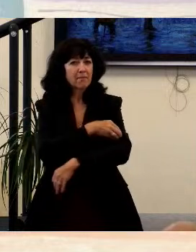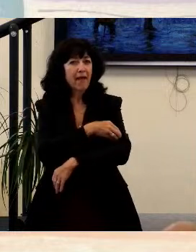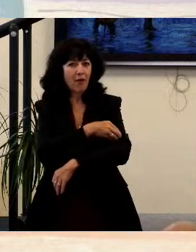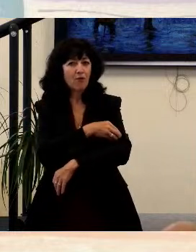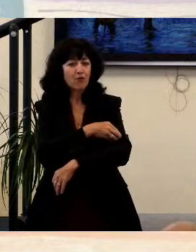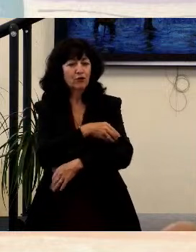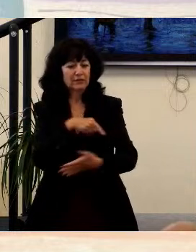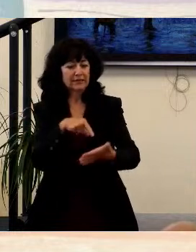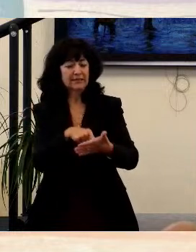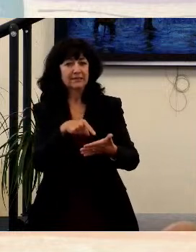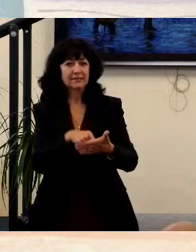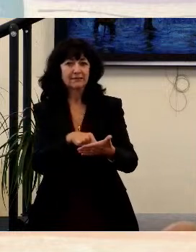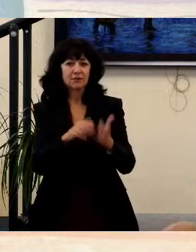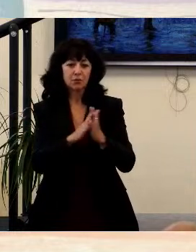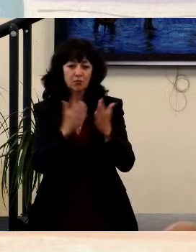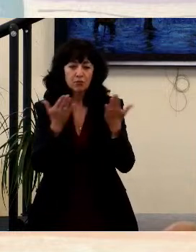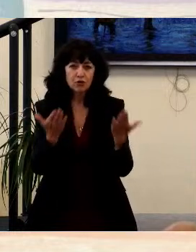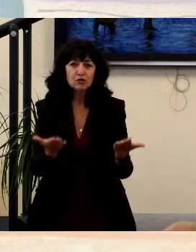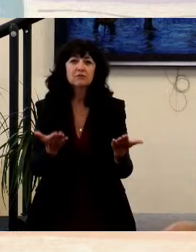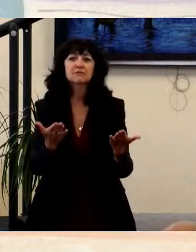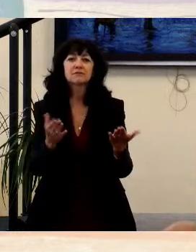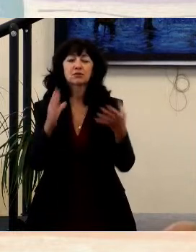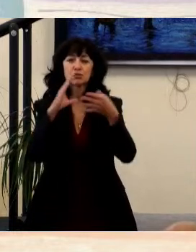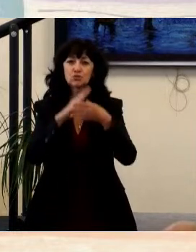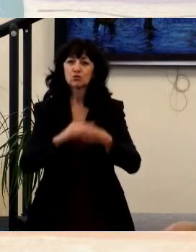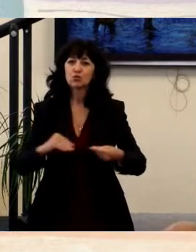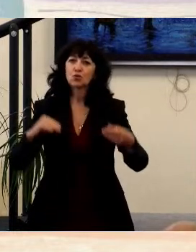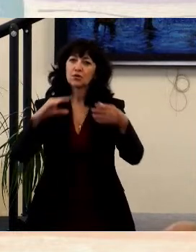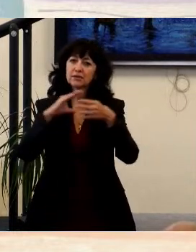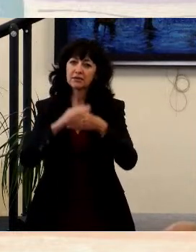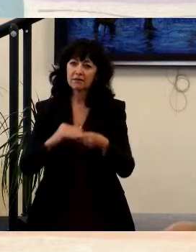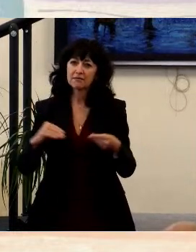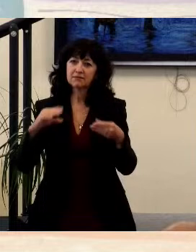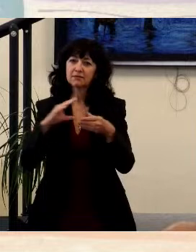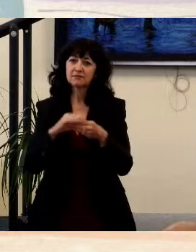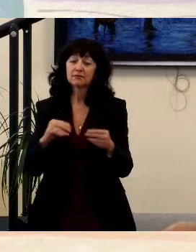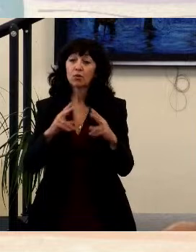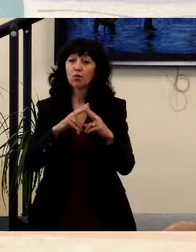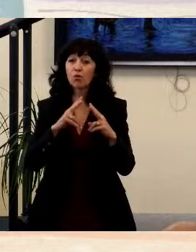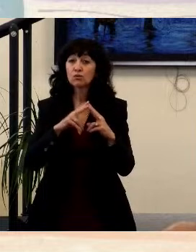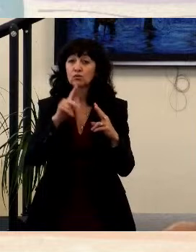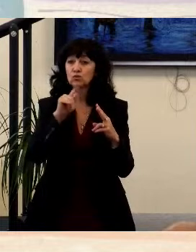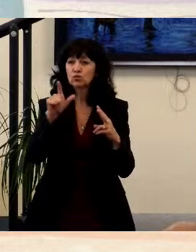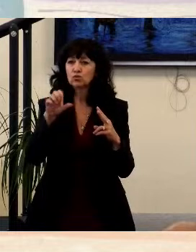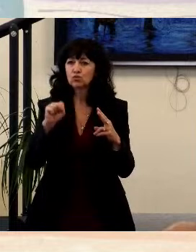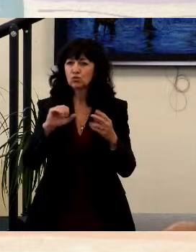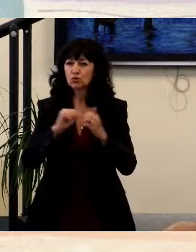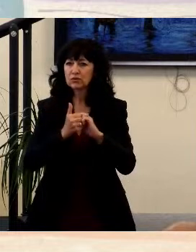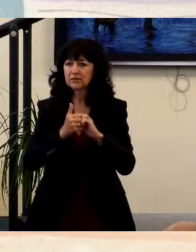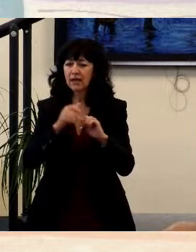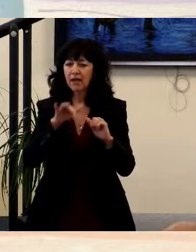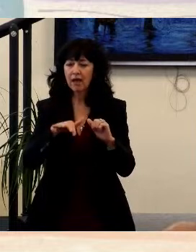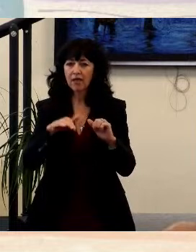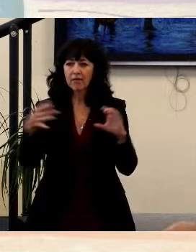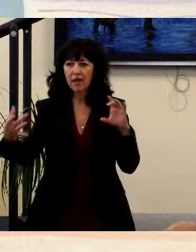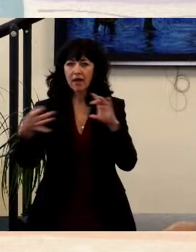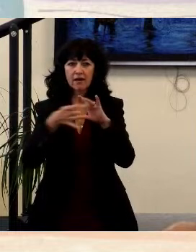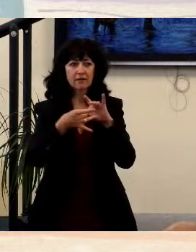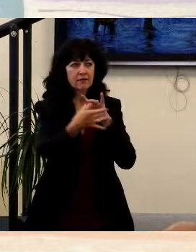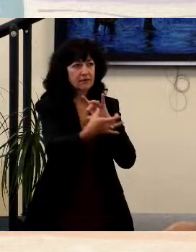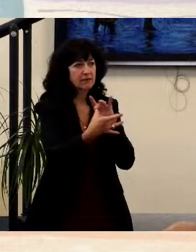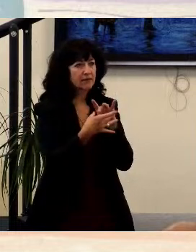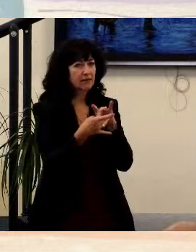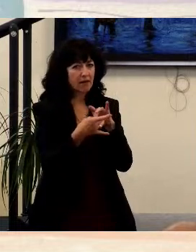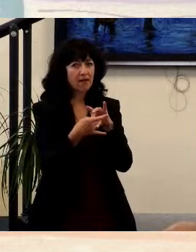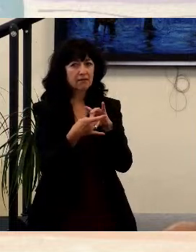I want to take this time to recognize how these tools help to connect us, how they help us to understand one